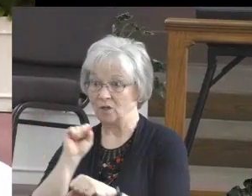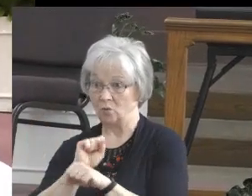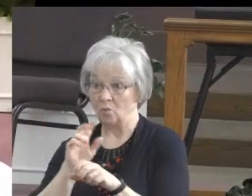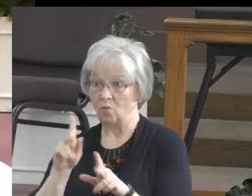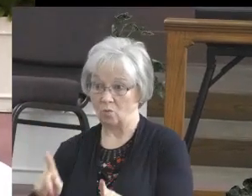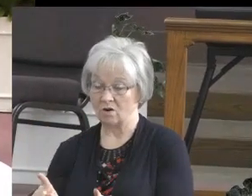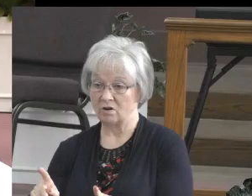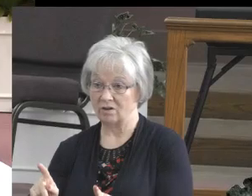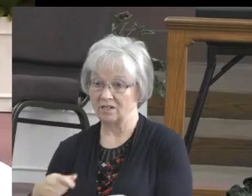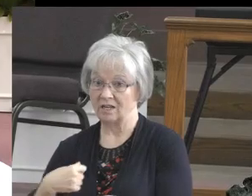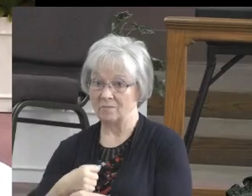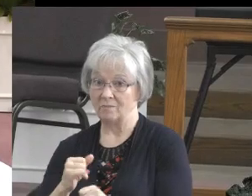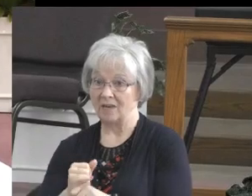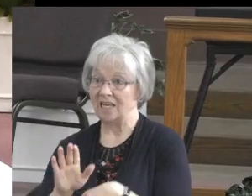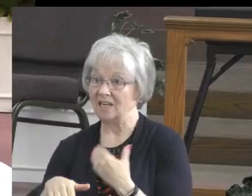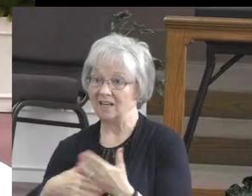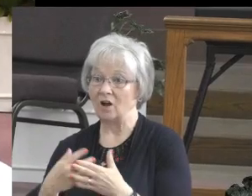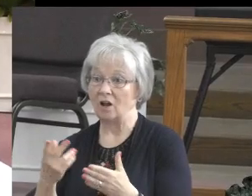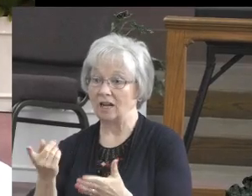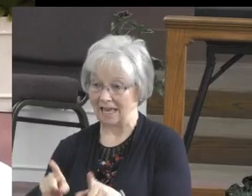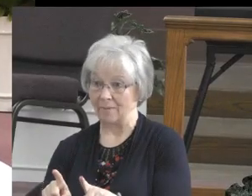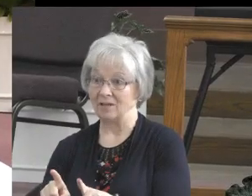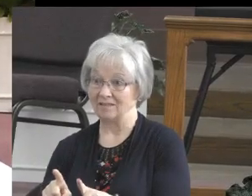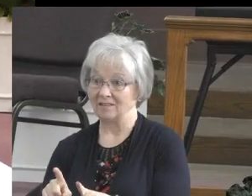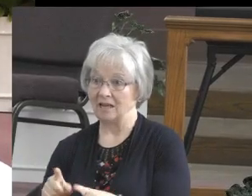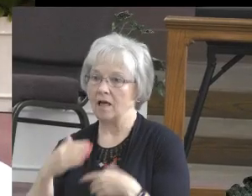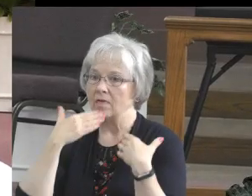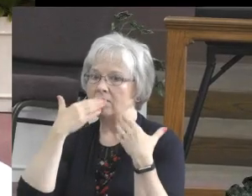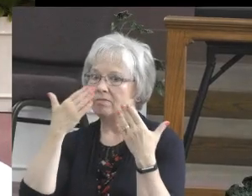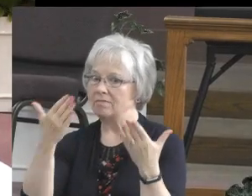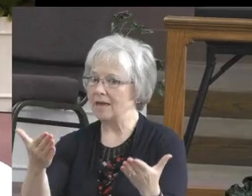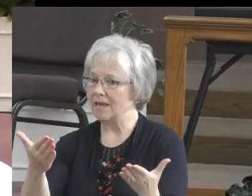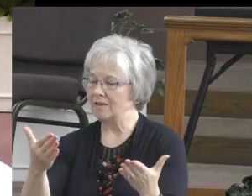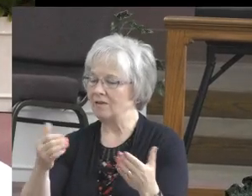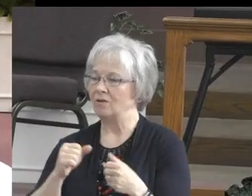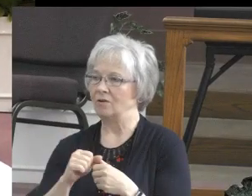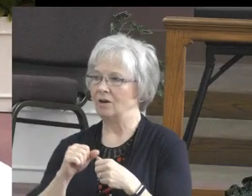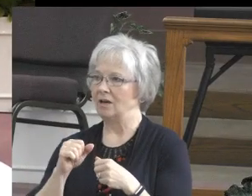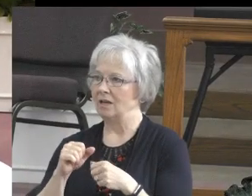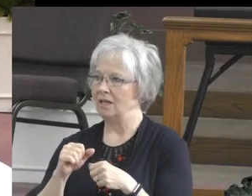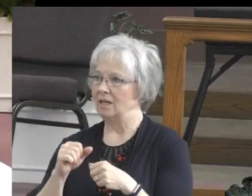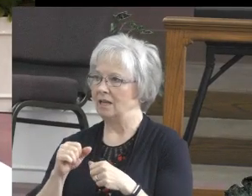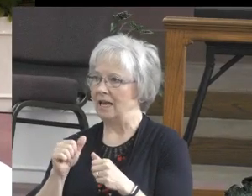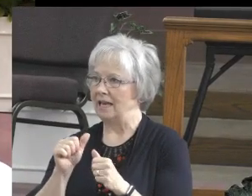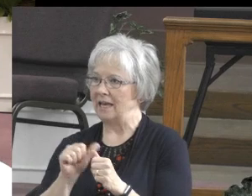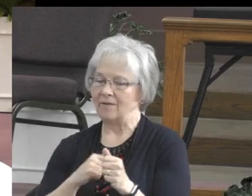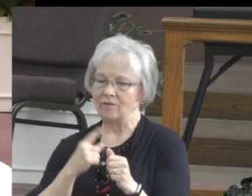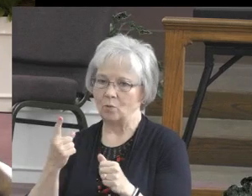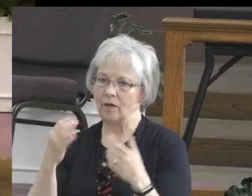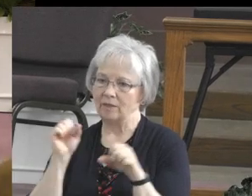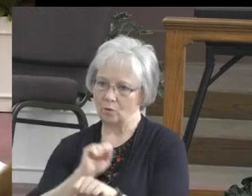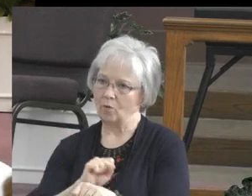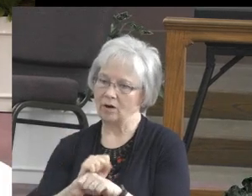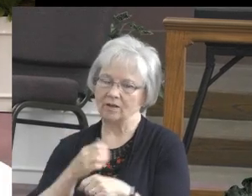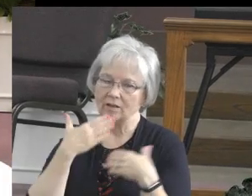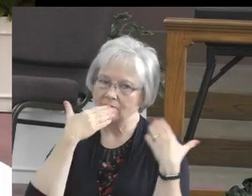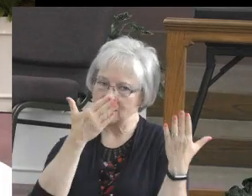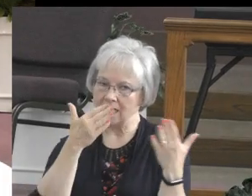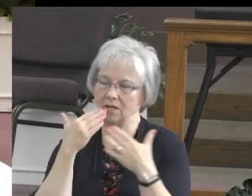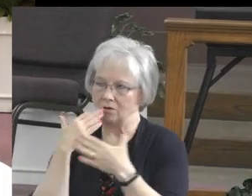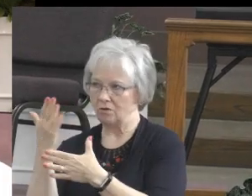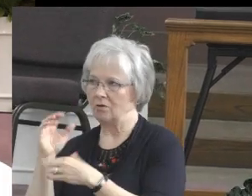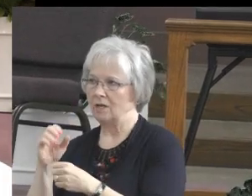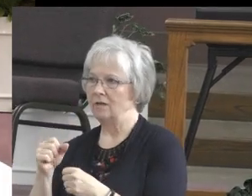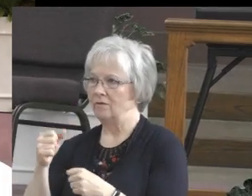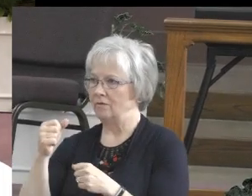that all happen. And so thank you very much, those of you who were working, thank you very much for your hard work and the impact that you've had on these boys and